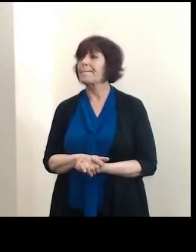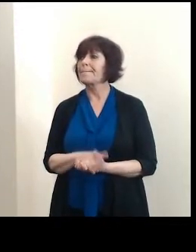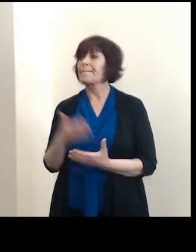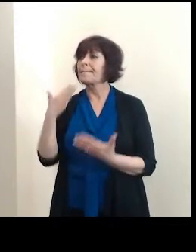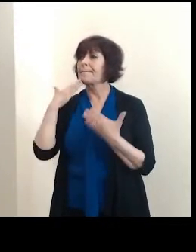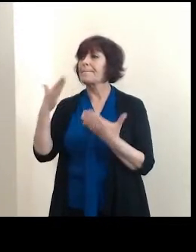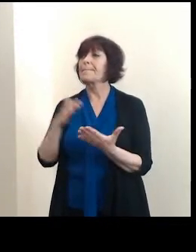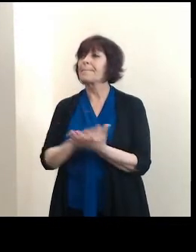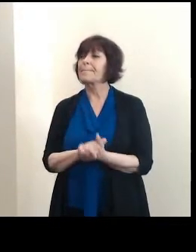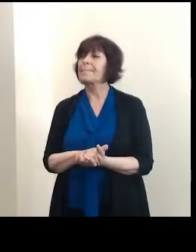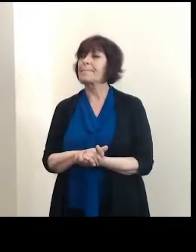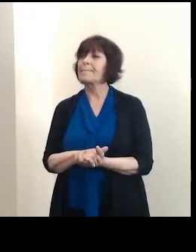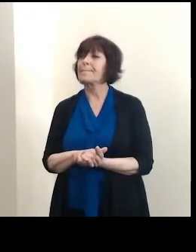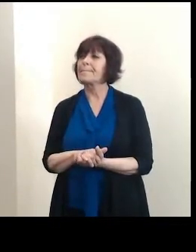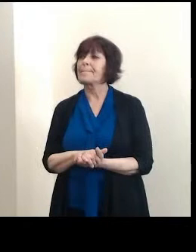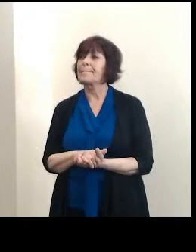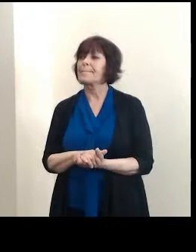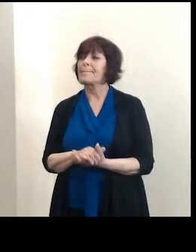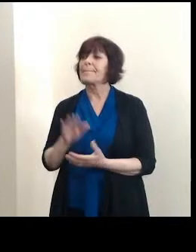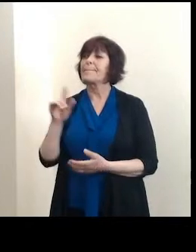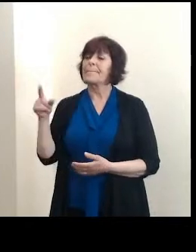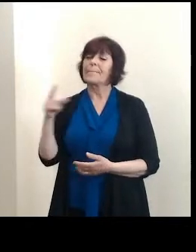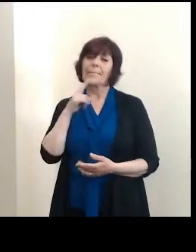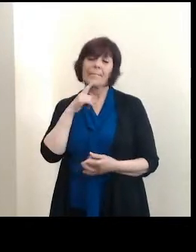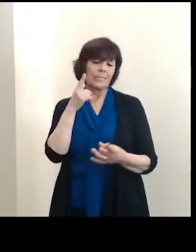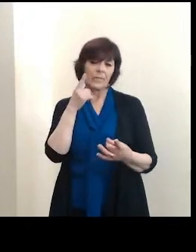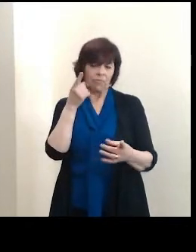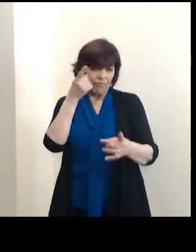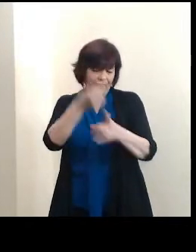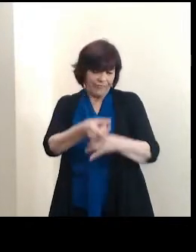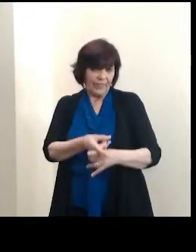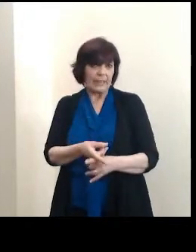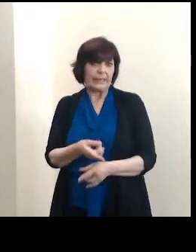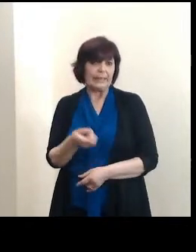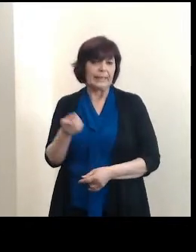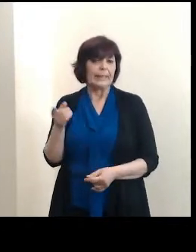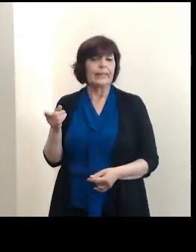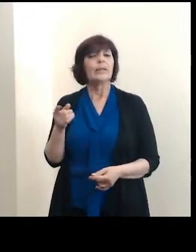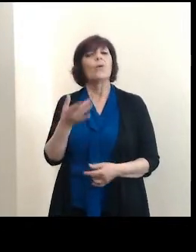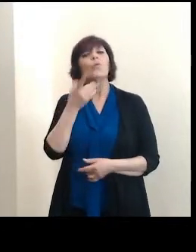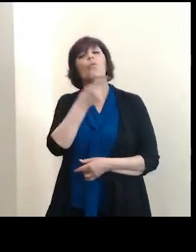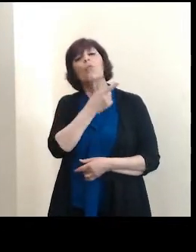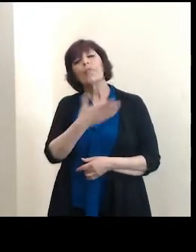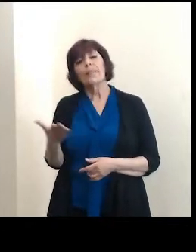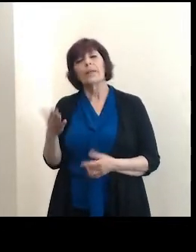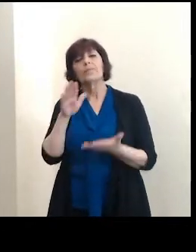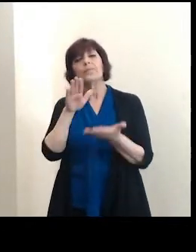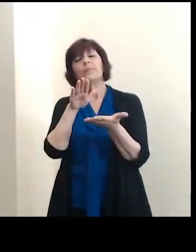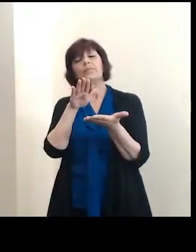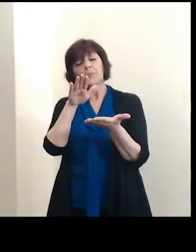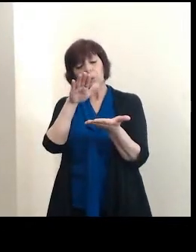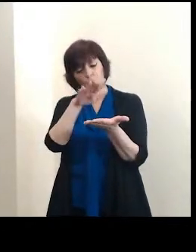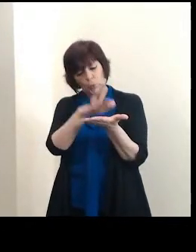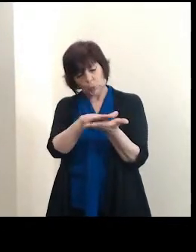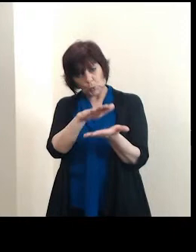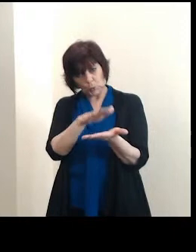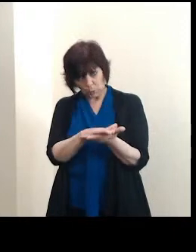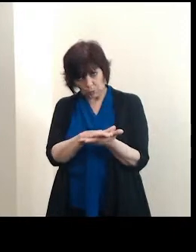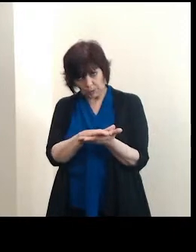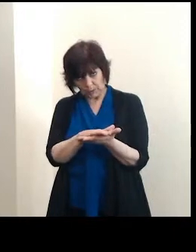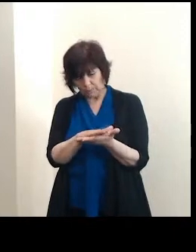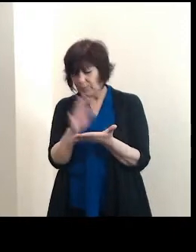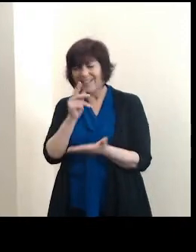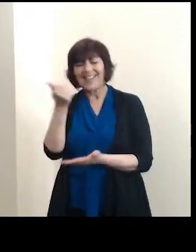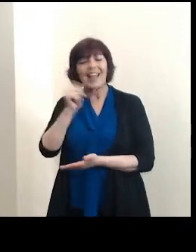Thank you. Well, the county executive is spot on. Just one thing that, schools are just like any